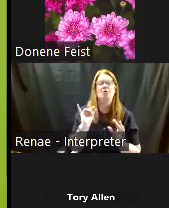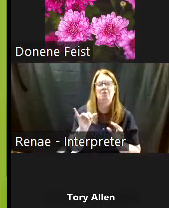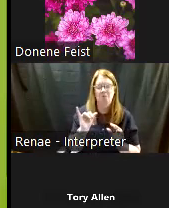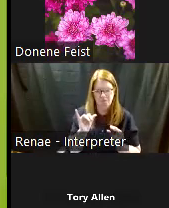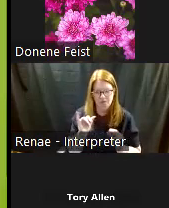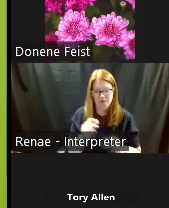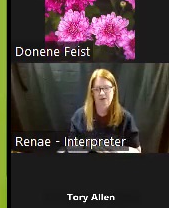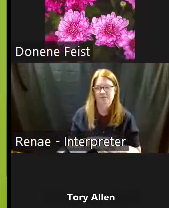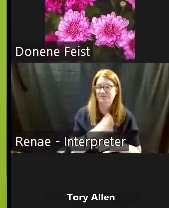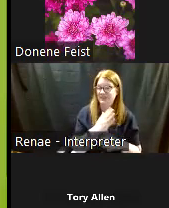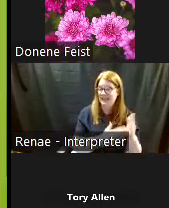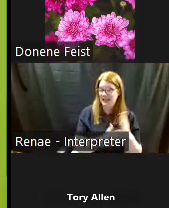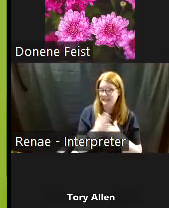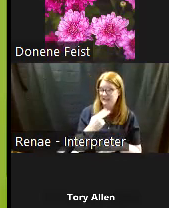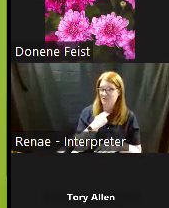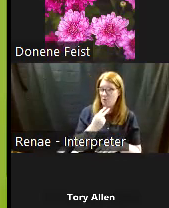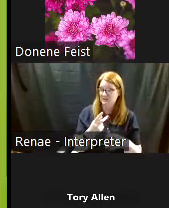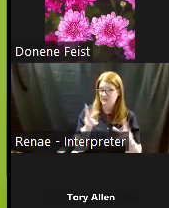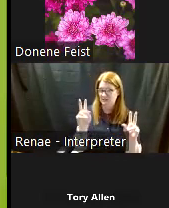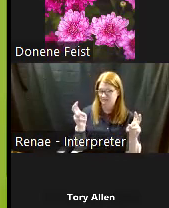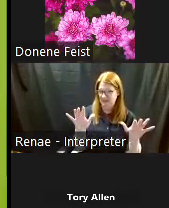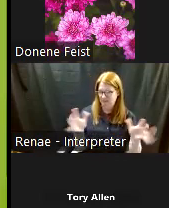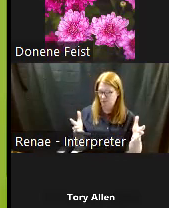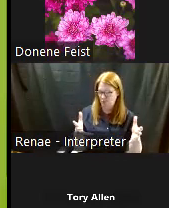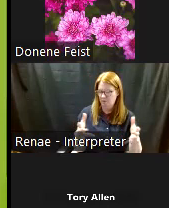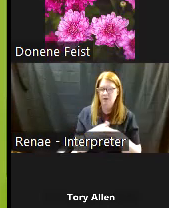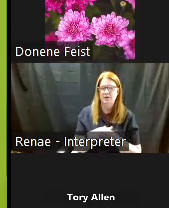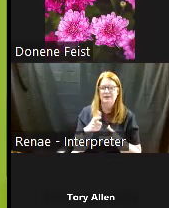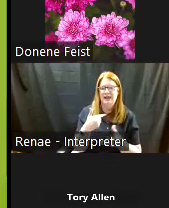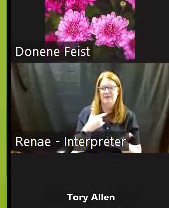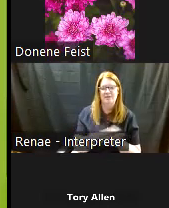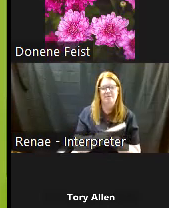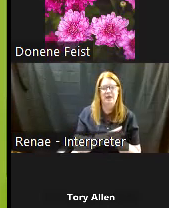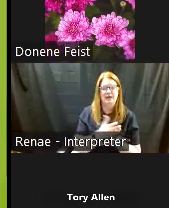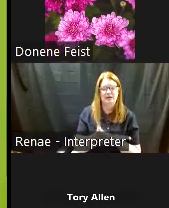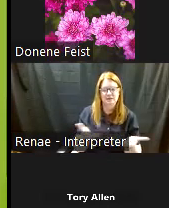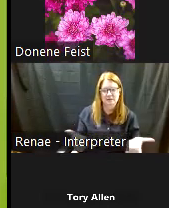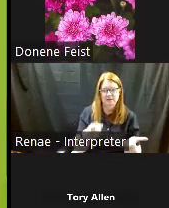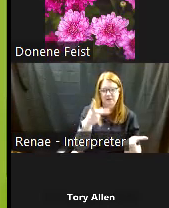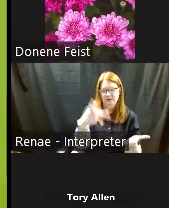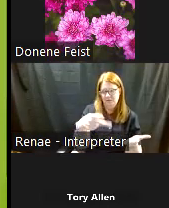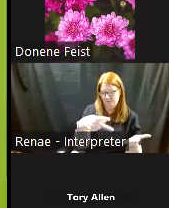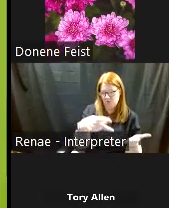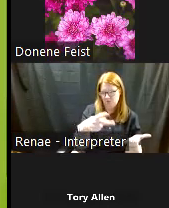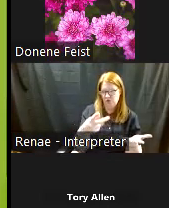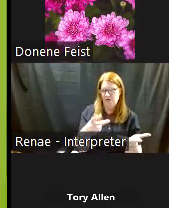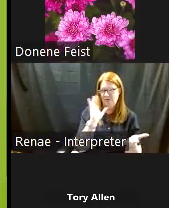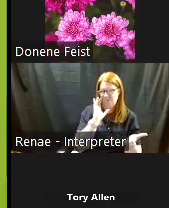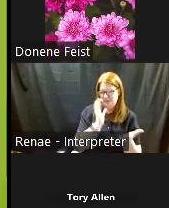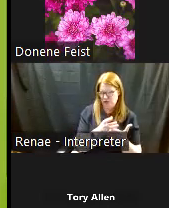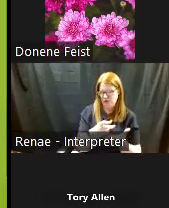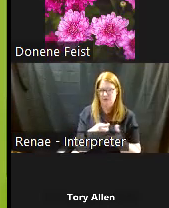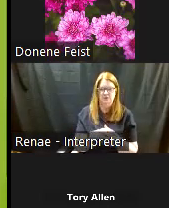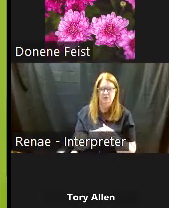Hands and Voices has put together a resource packet, and that's the pictures that I've got on the screen there, that all